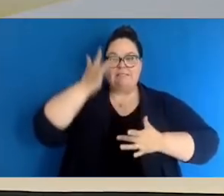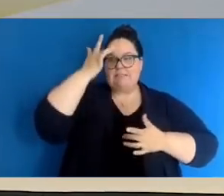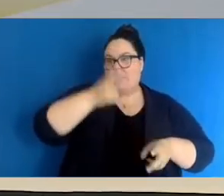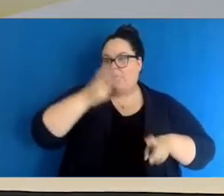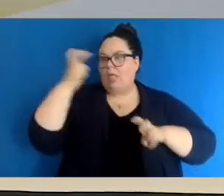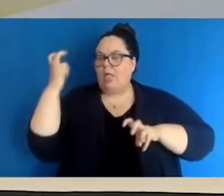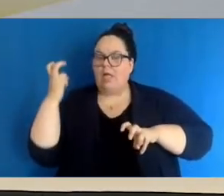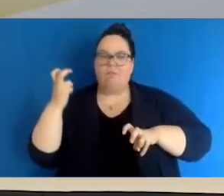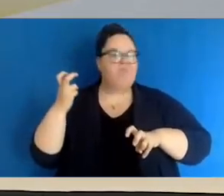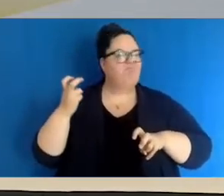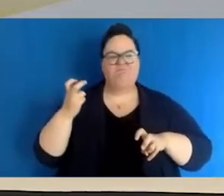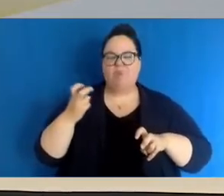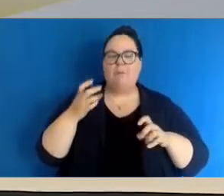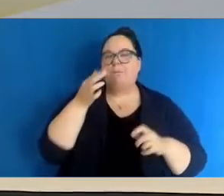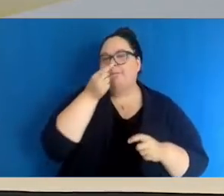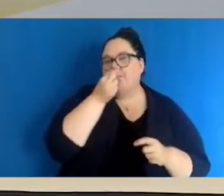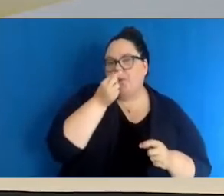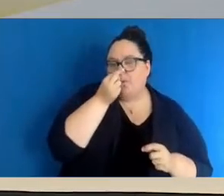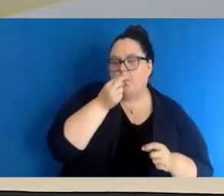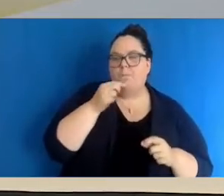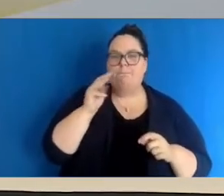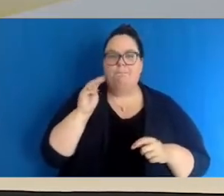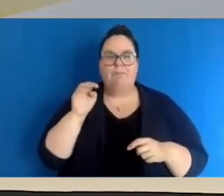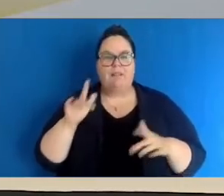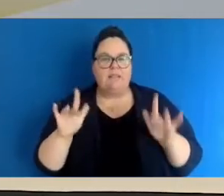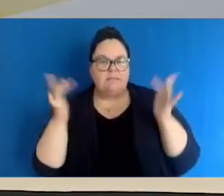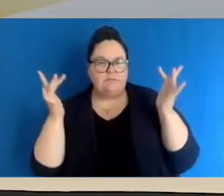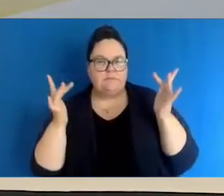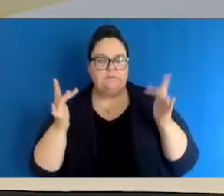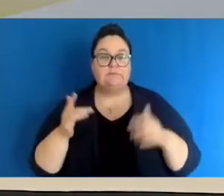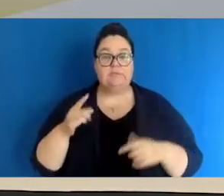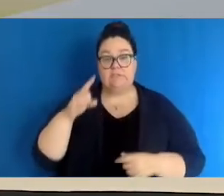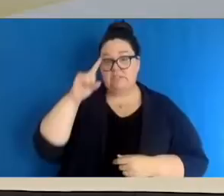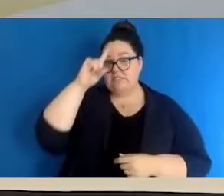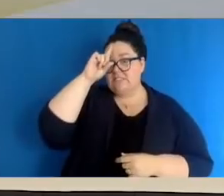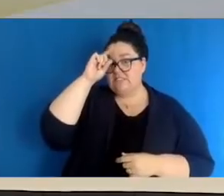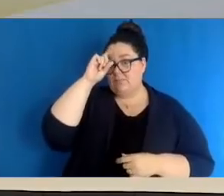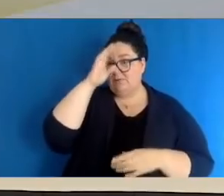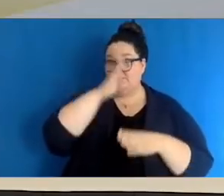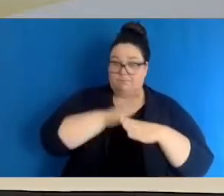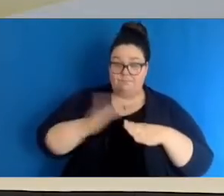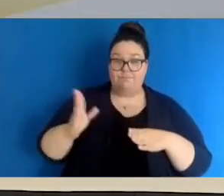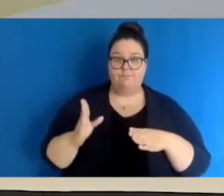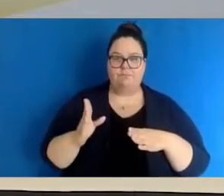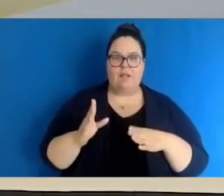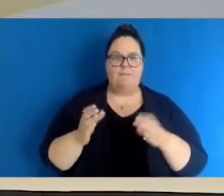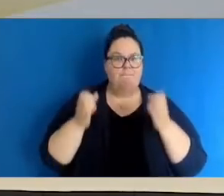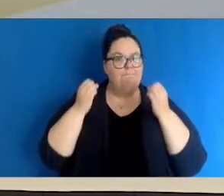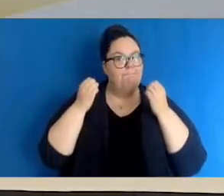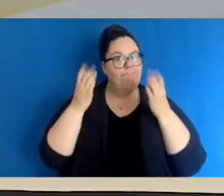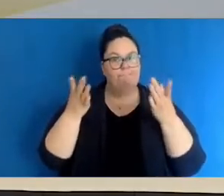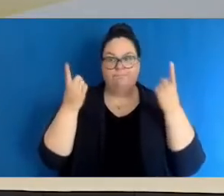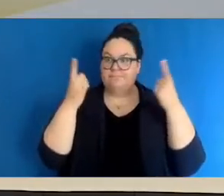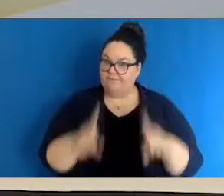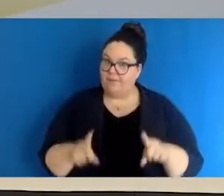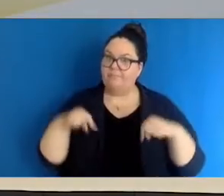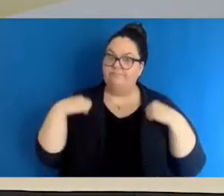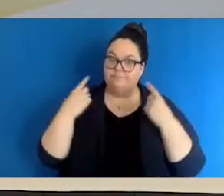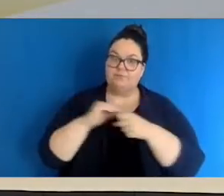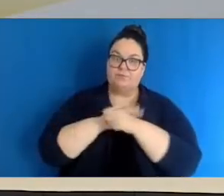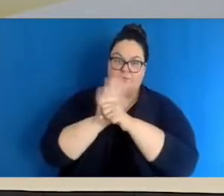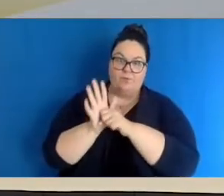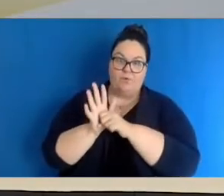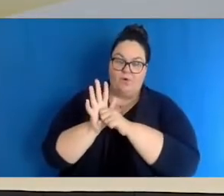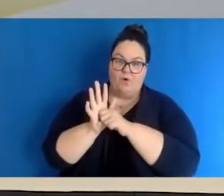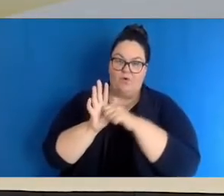reduce hospitalizations. Although the summer has passed quickly, much has happened on the COVID-19 front. As